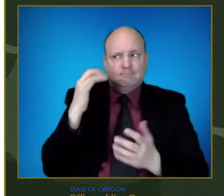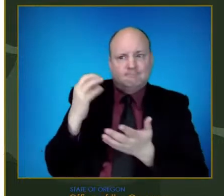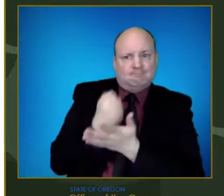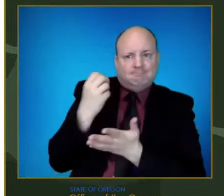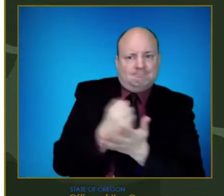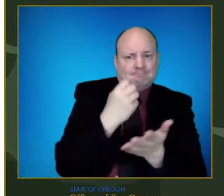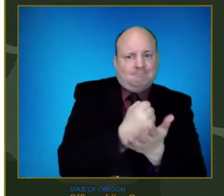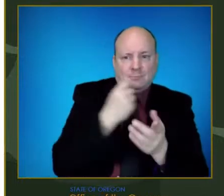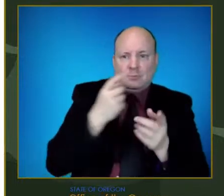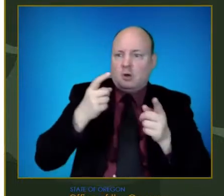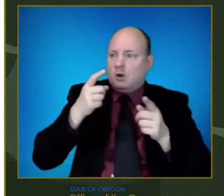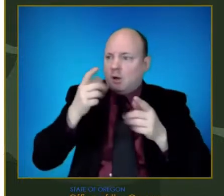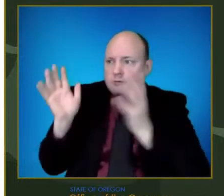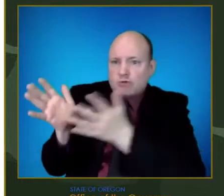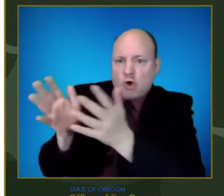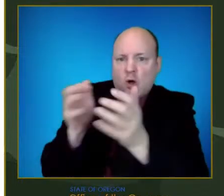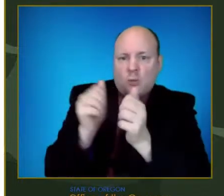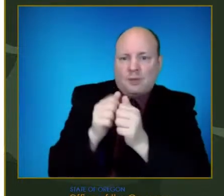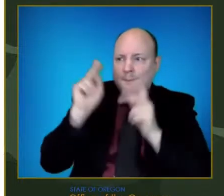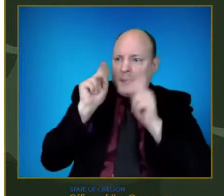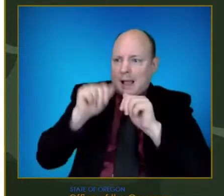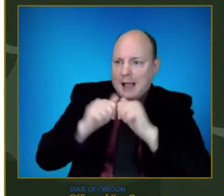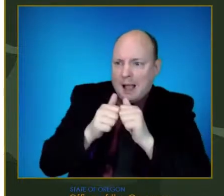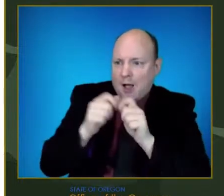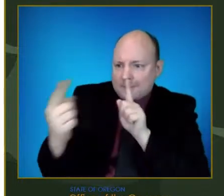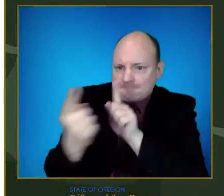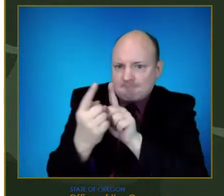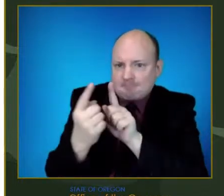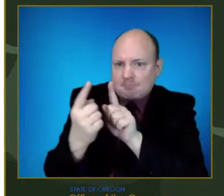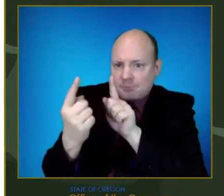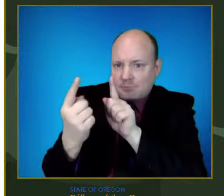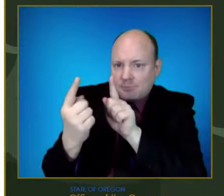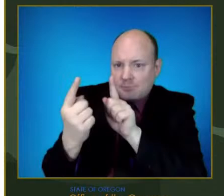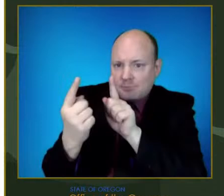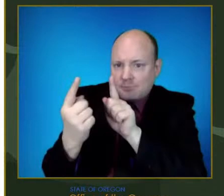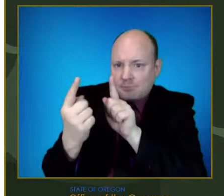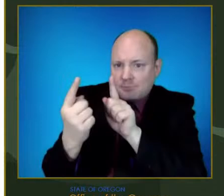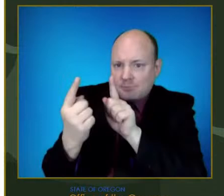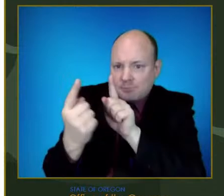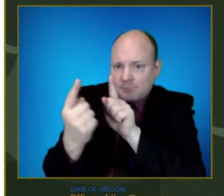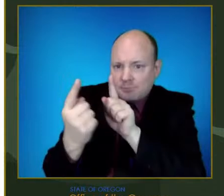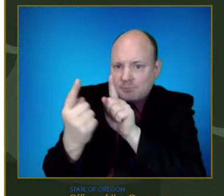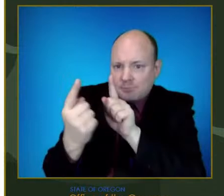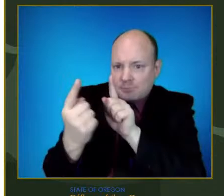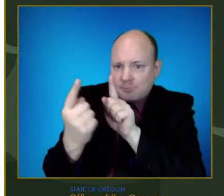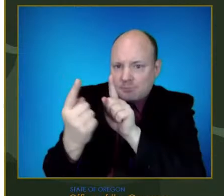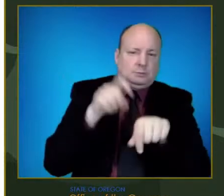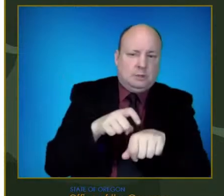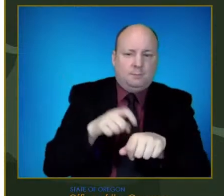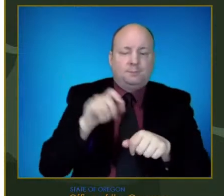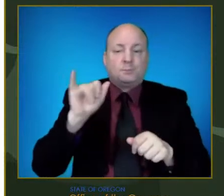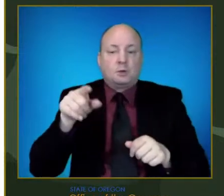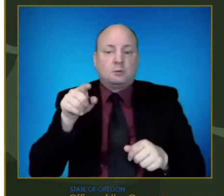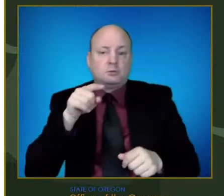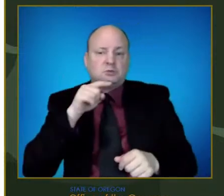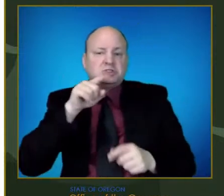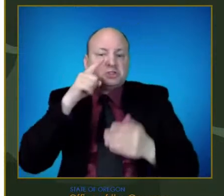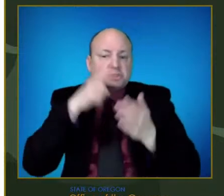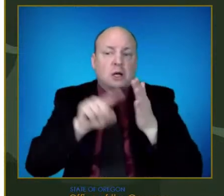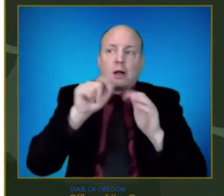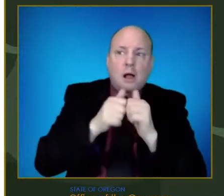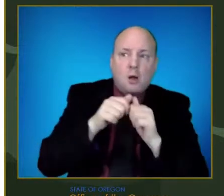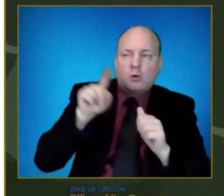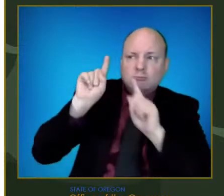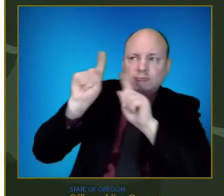results. Next, she plans to drop in at a local shelter during lunch and shower times and visit the surrounding area to reach others who want the